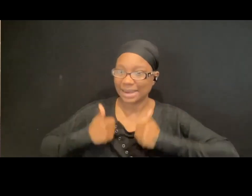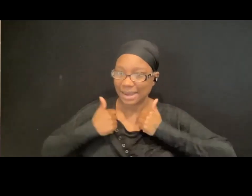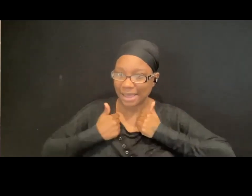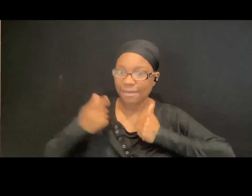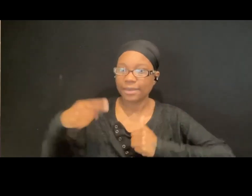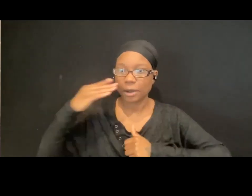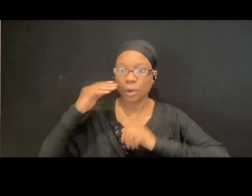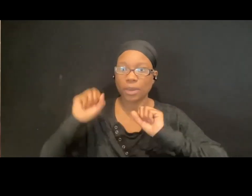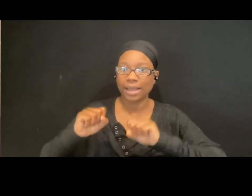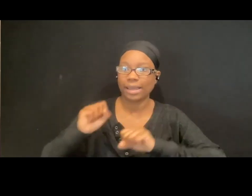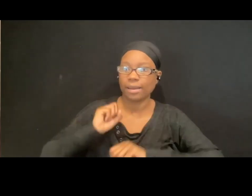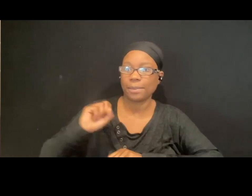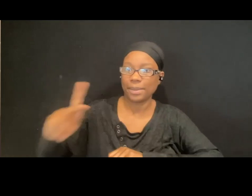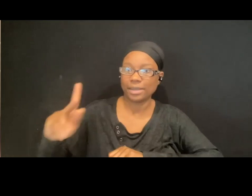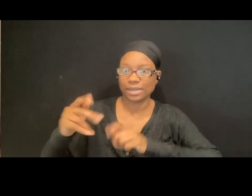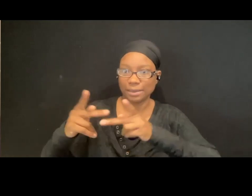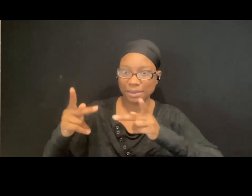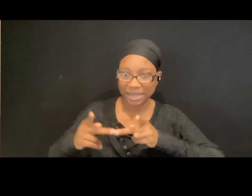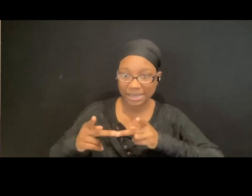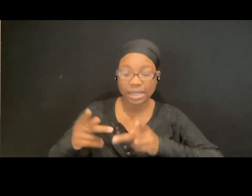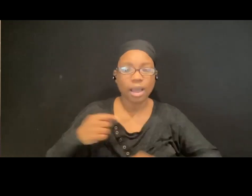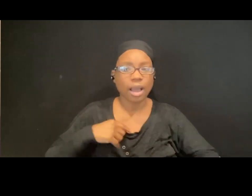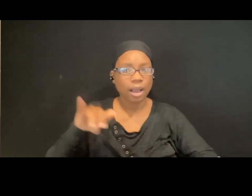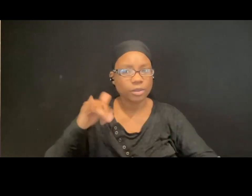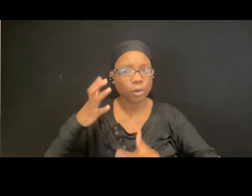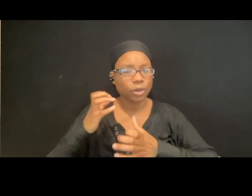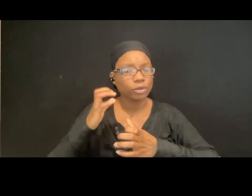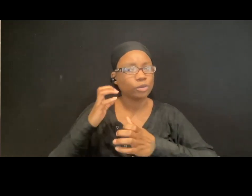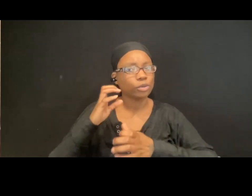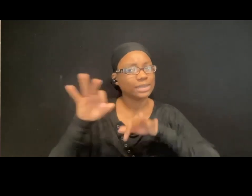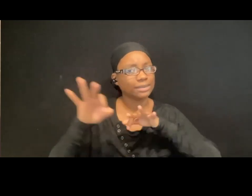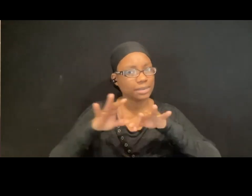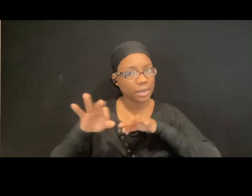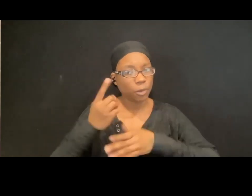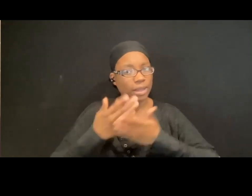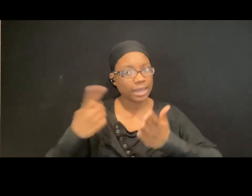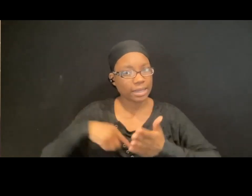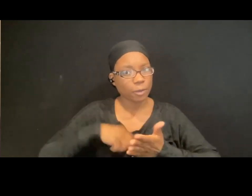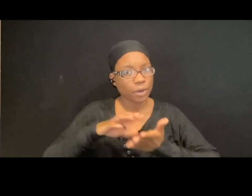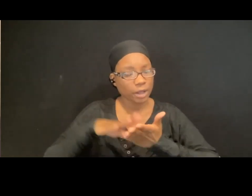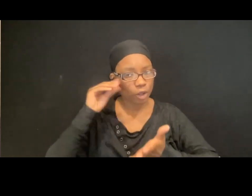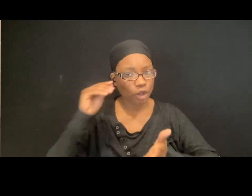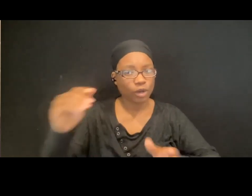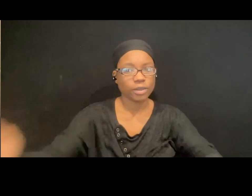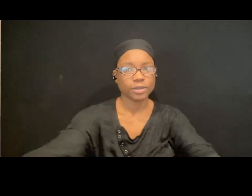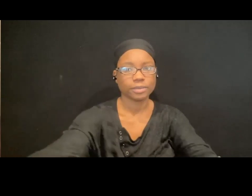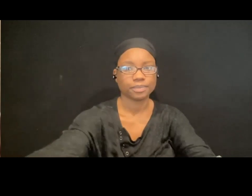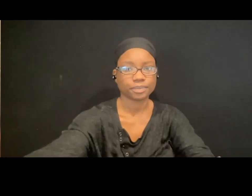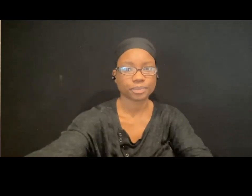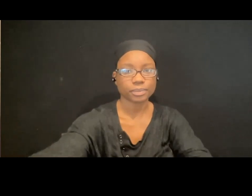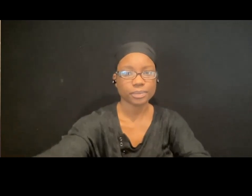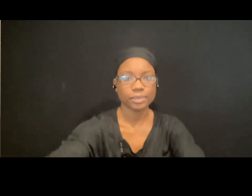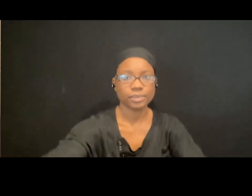to. Here, I also want to name that one of the things that we learned as folks who care about like housing Black trans